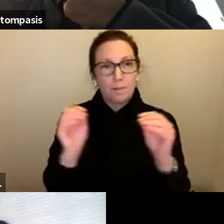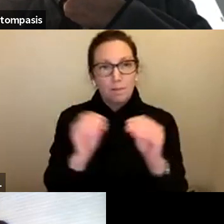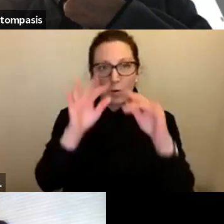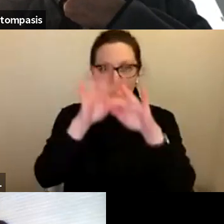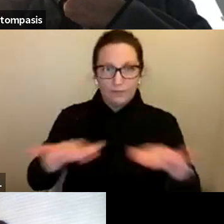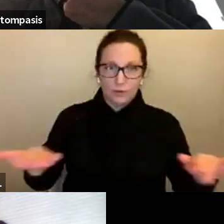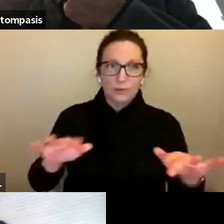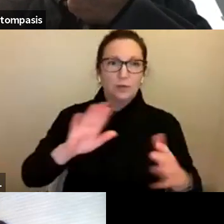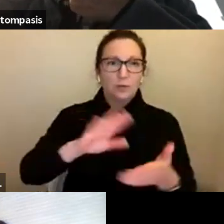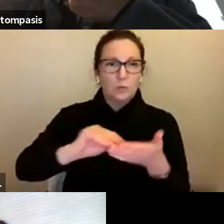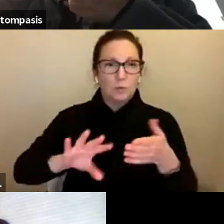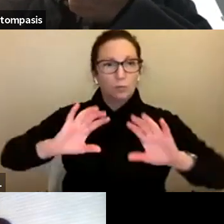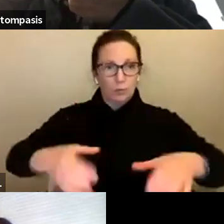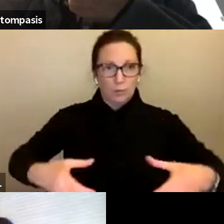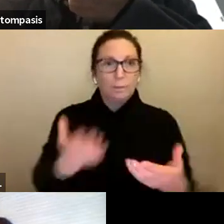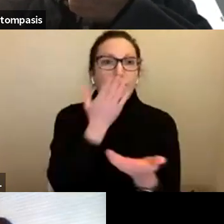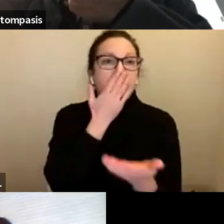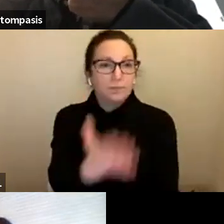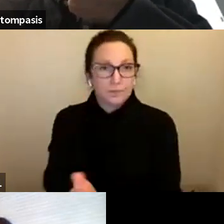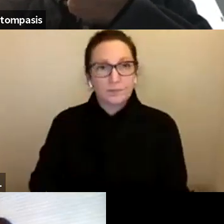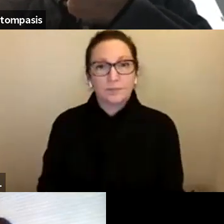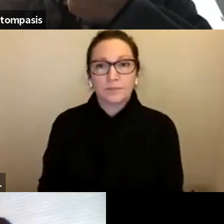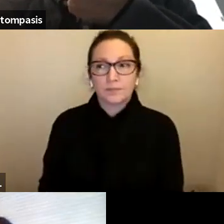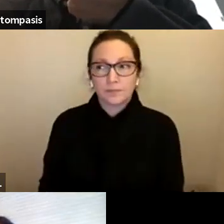body. Thank you.